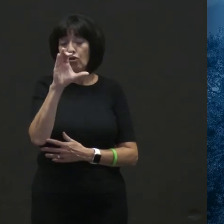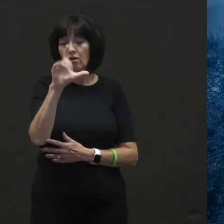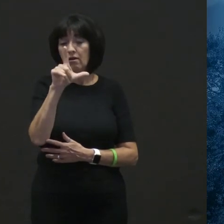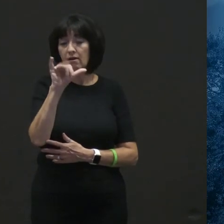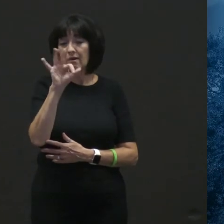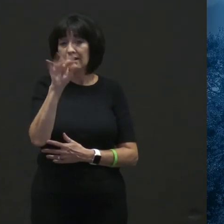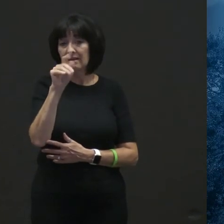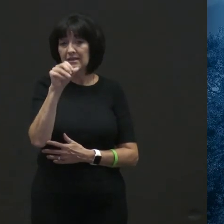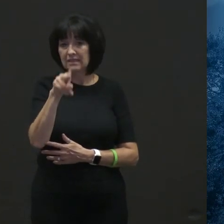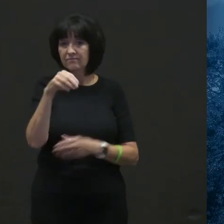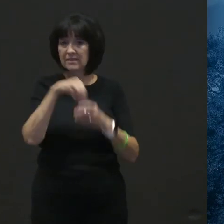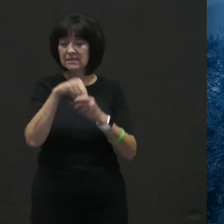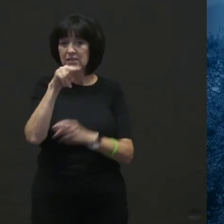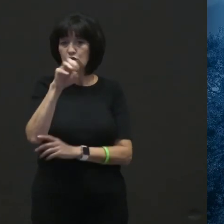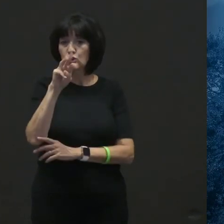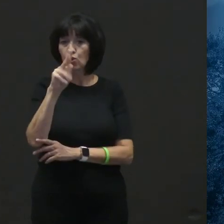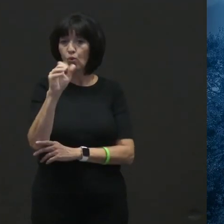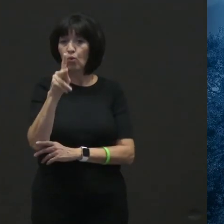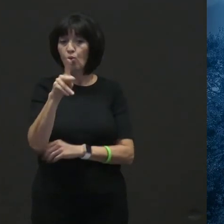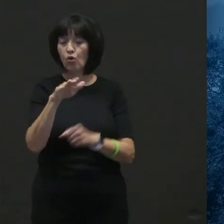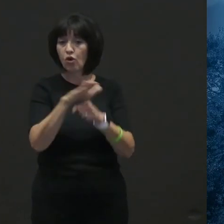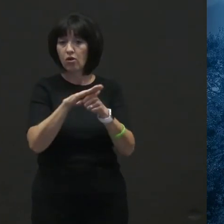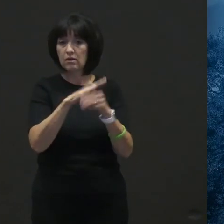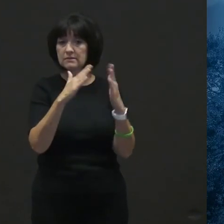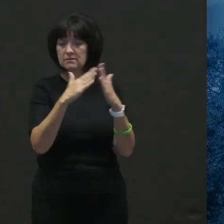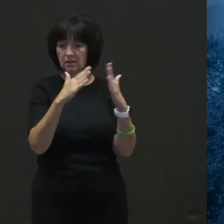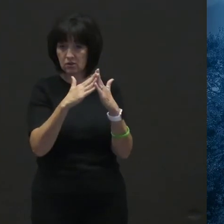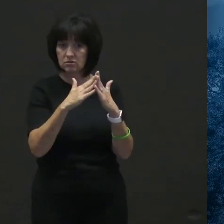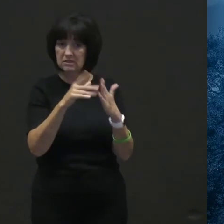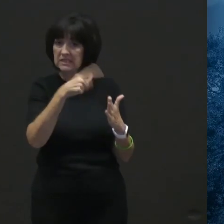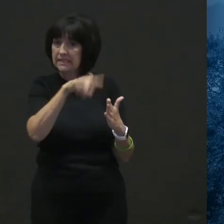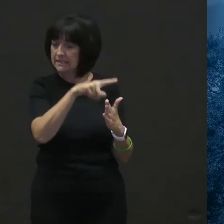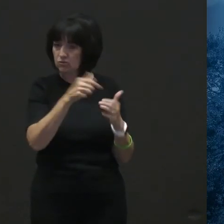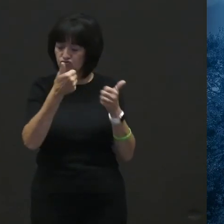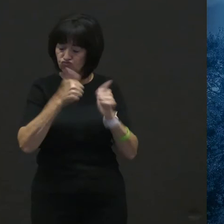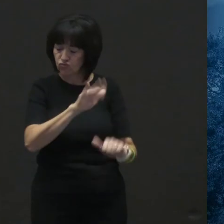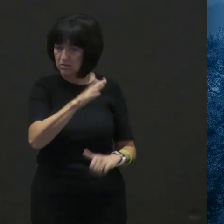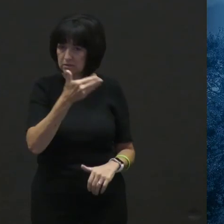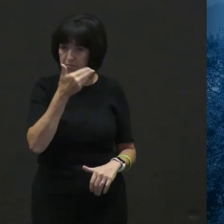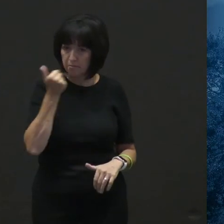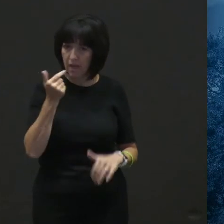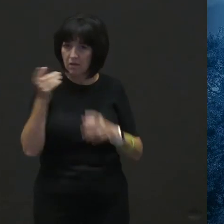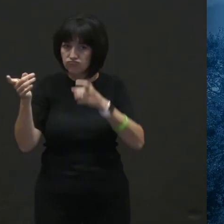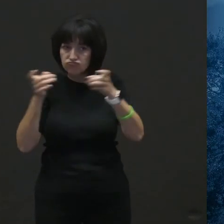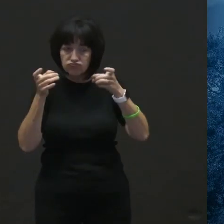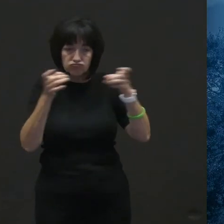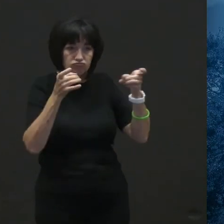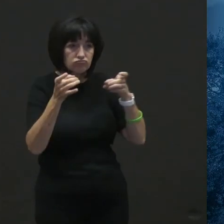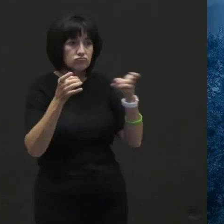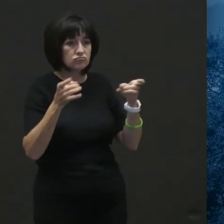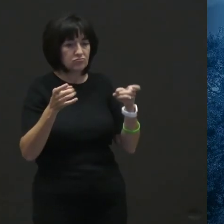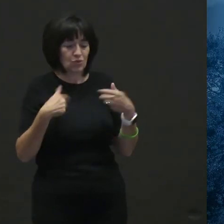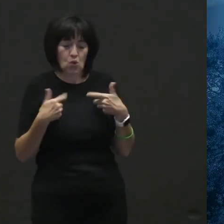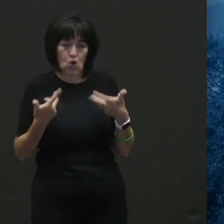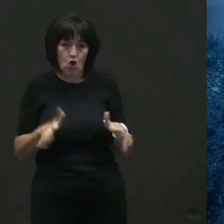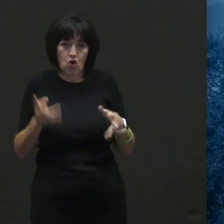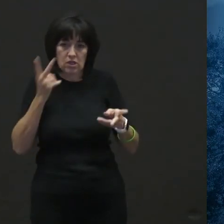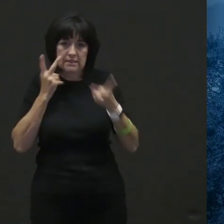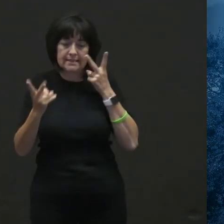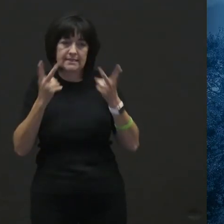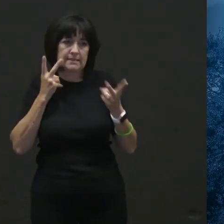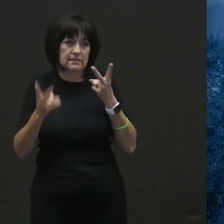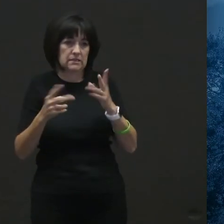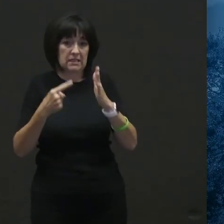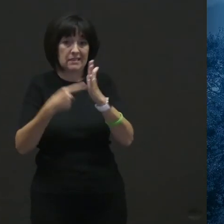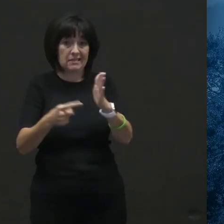doing an excellent job in trying to manage what's a very challenging situation. We've already seen the examples in University of